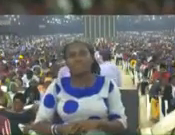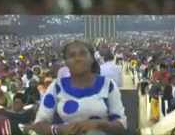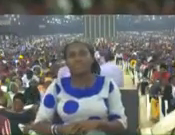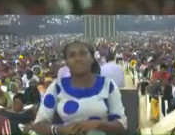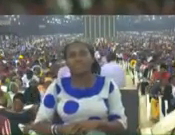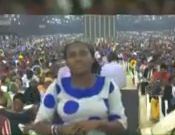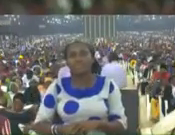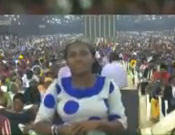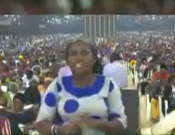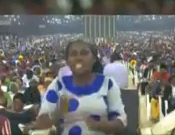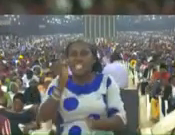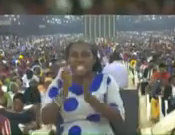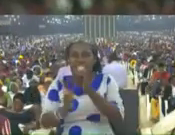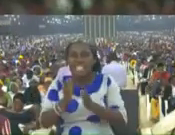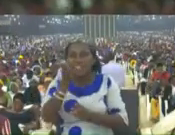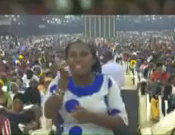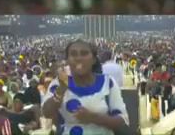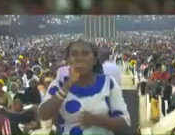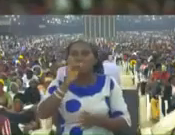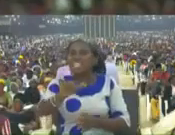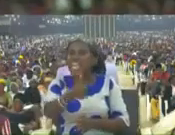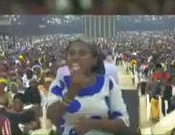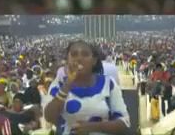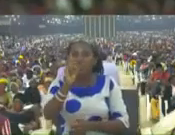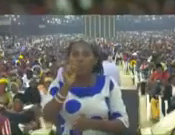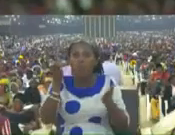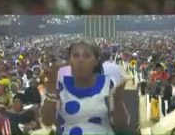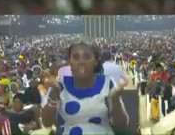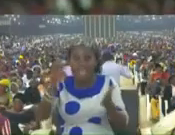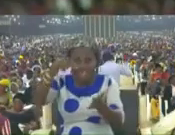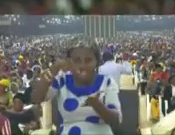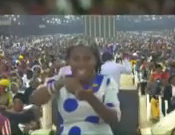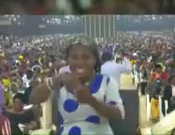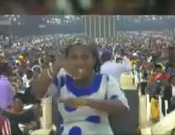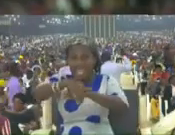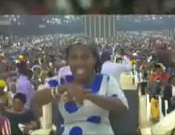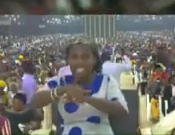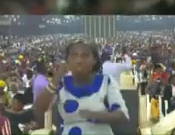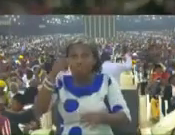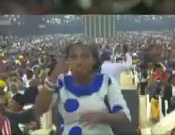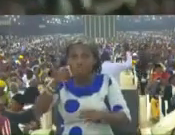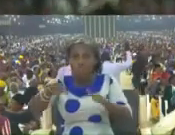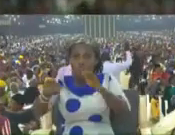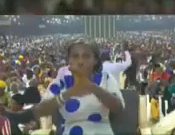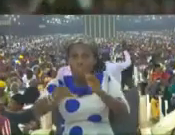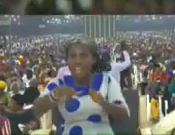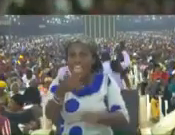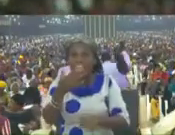If there's anyone here tonight under any form of curse,